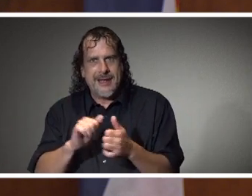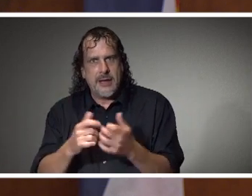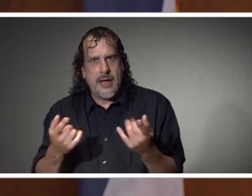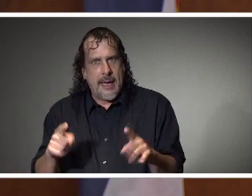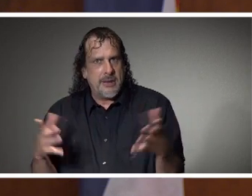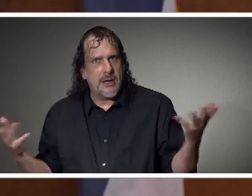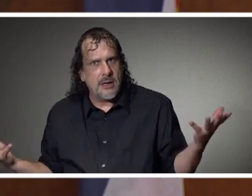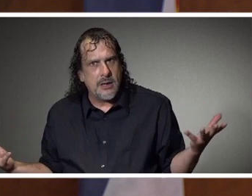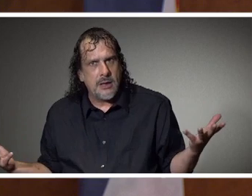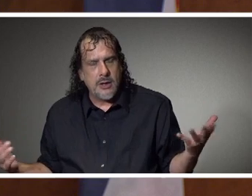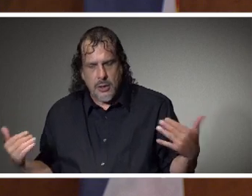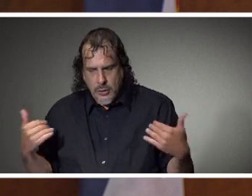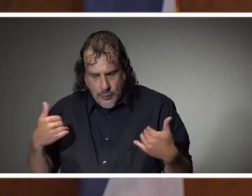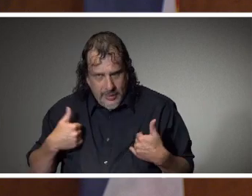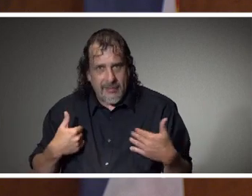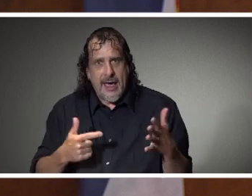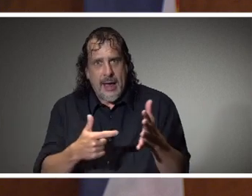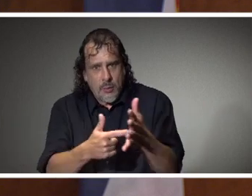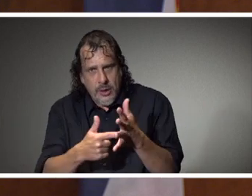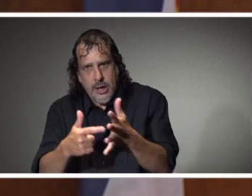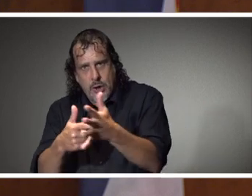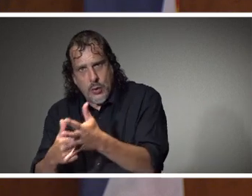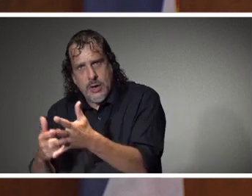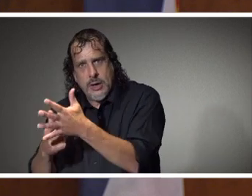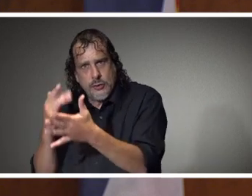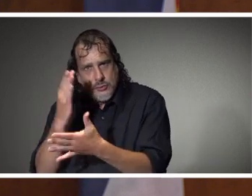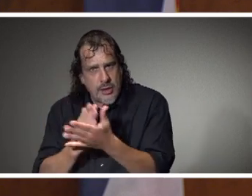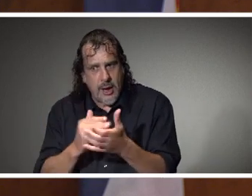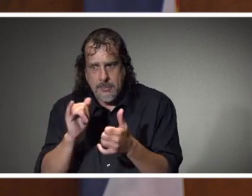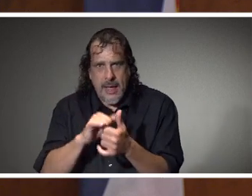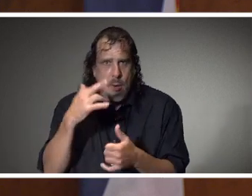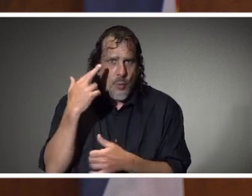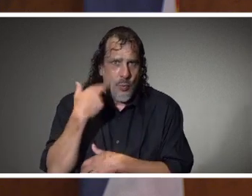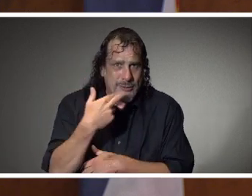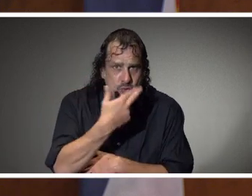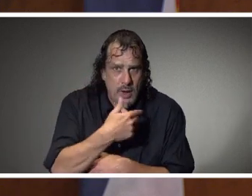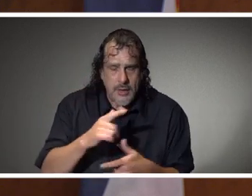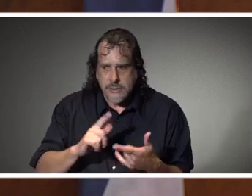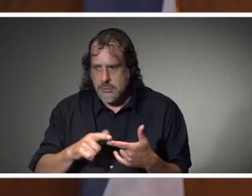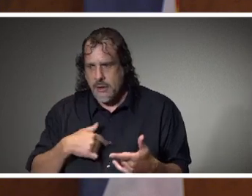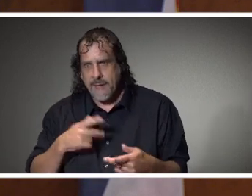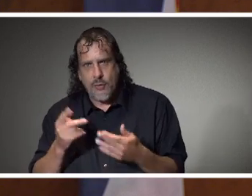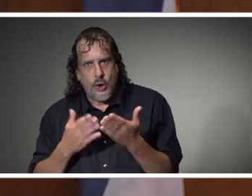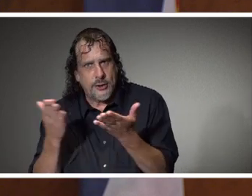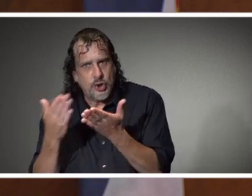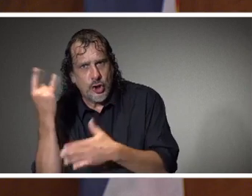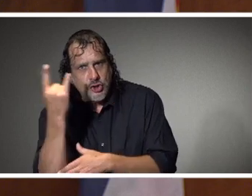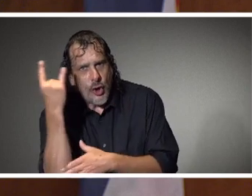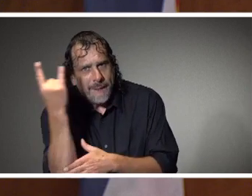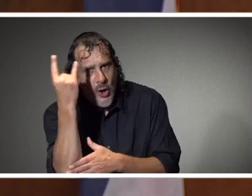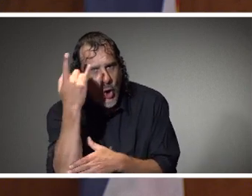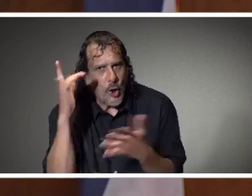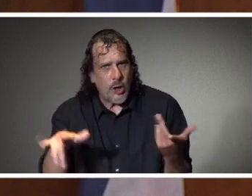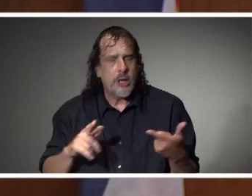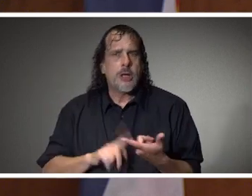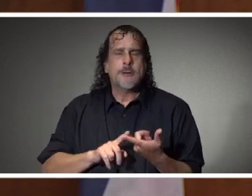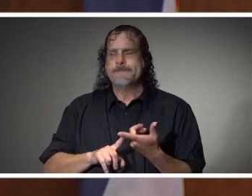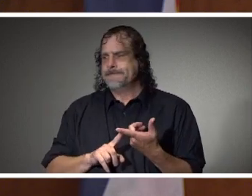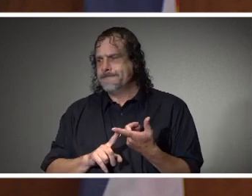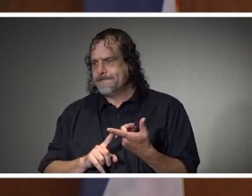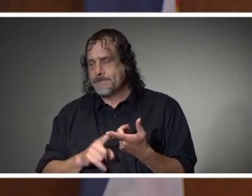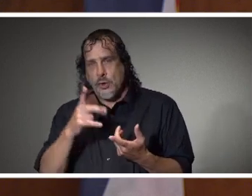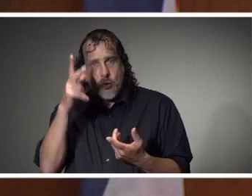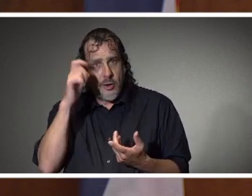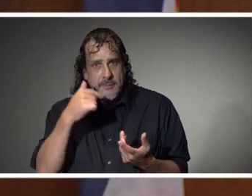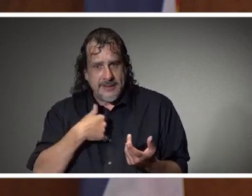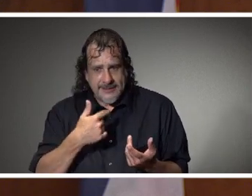Now, we have mandated certain things, for instance, in restaurants. We have mandated masks for servers. You've heard me